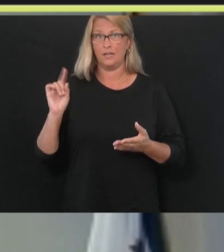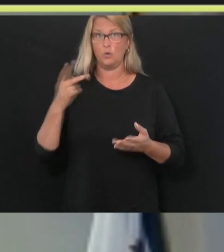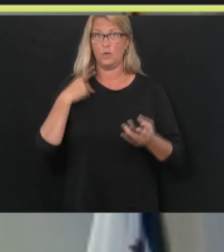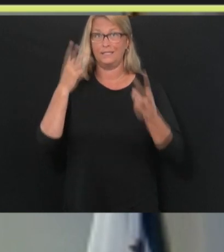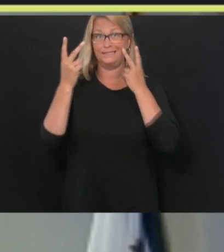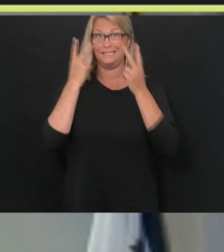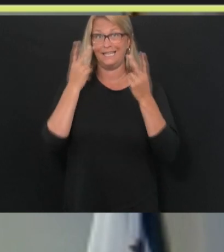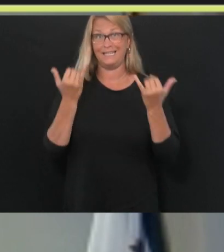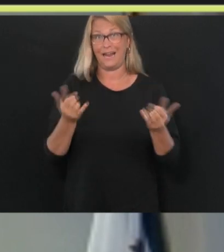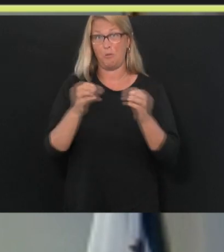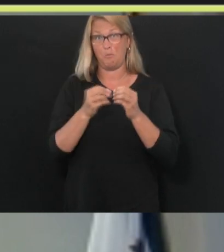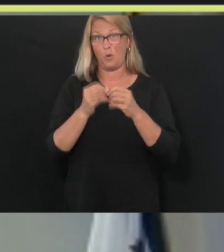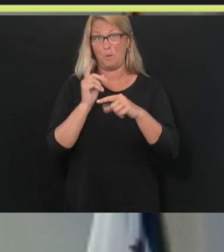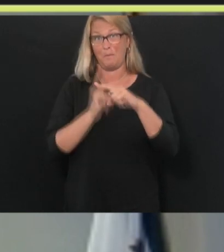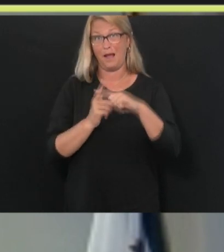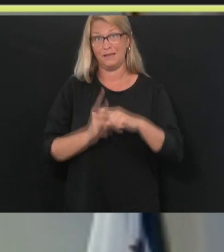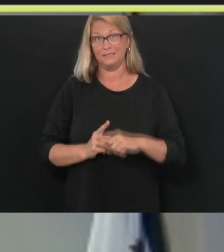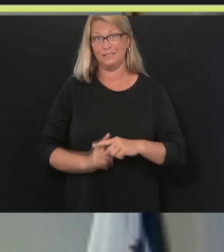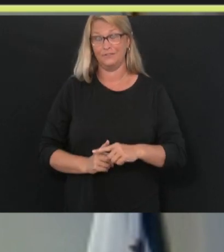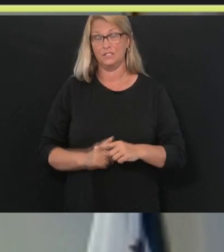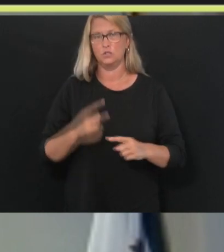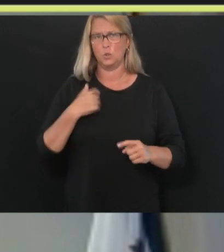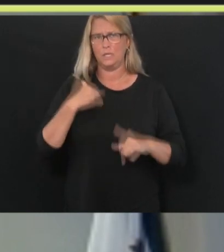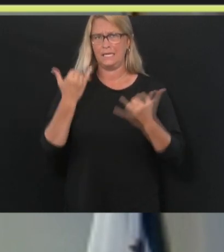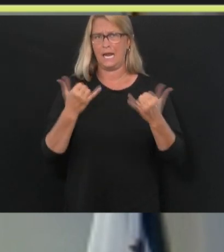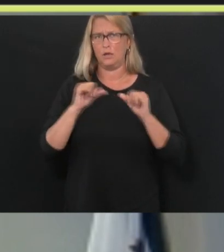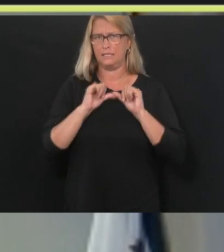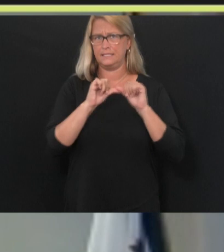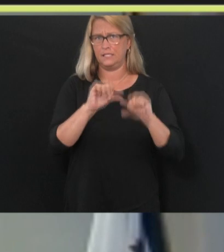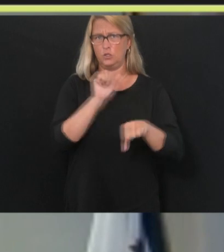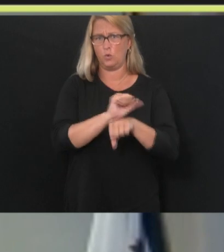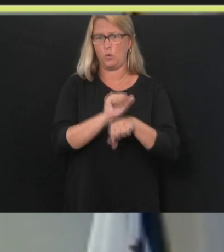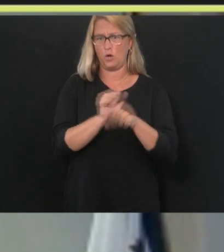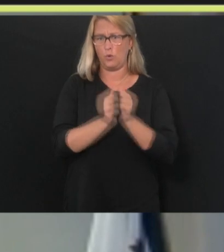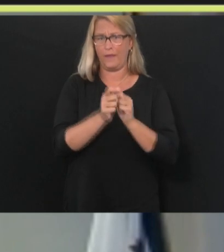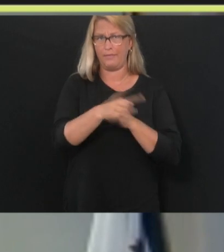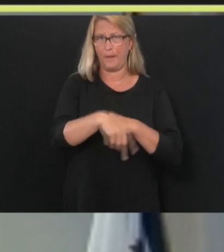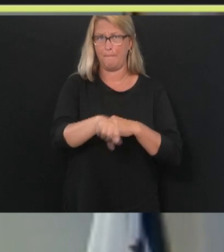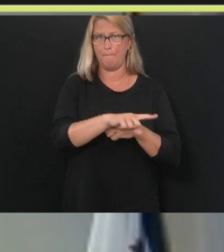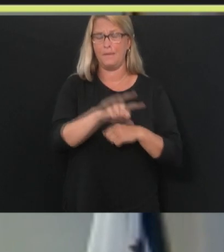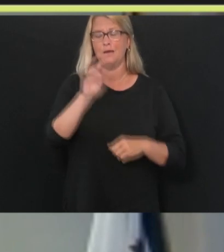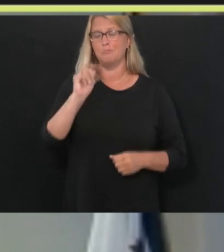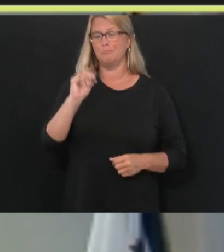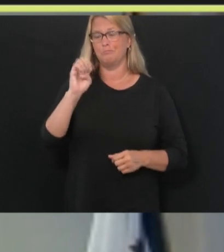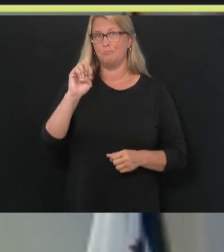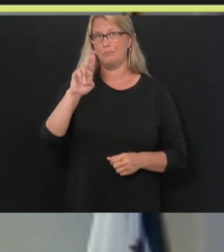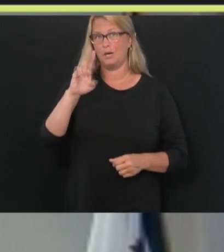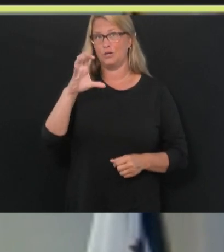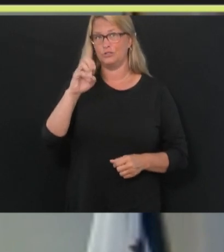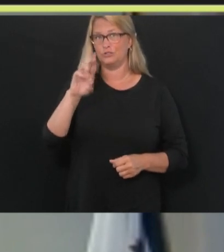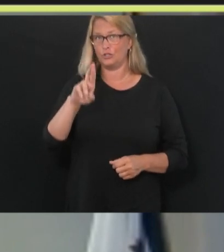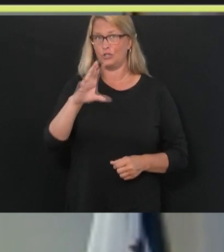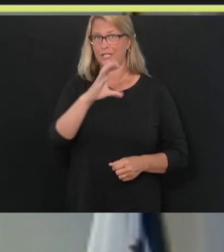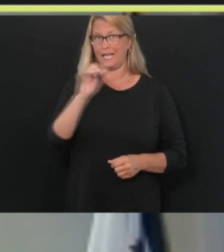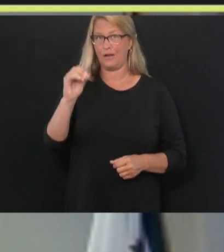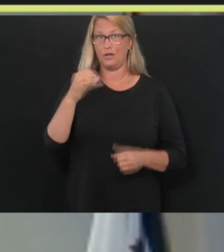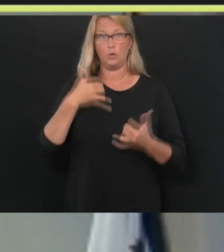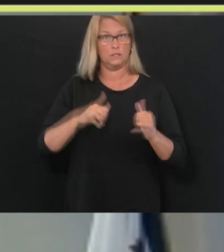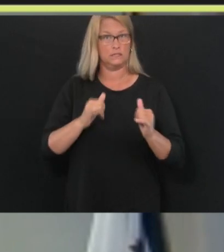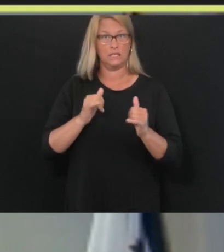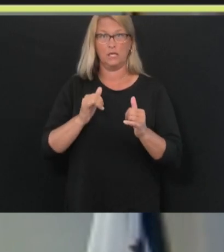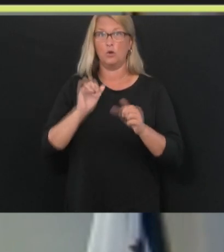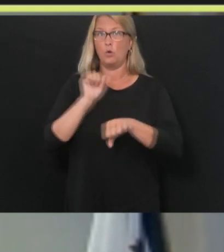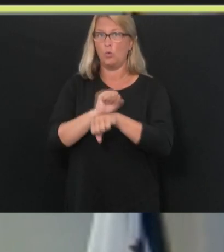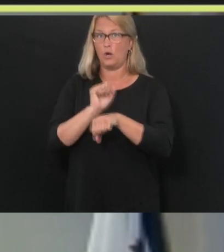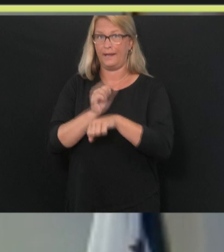more cases there. So we're working closely with them, and of course Mercer County. We're still looking and working closely with Mercer